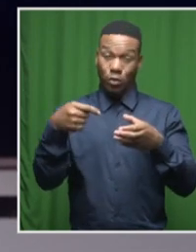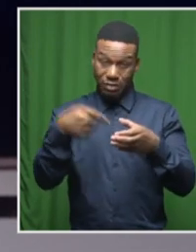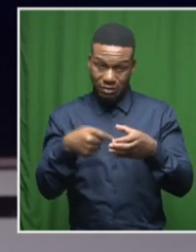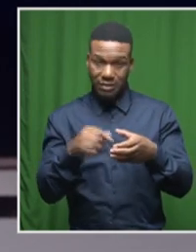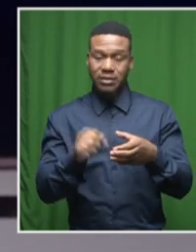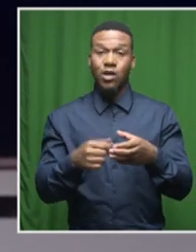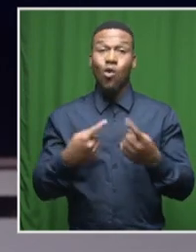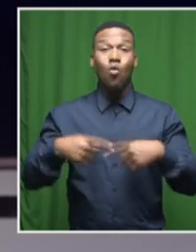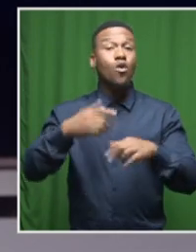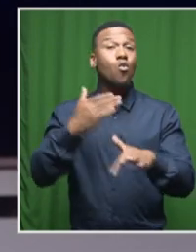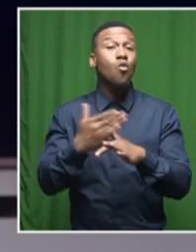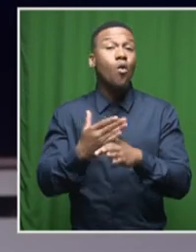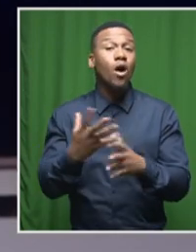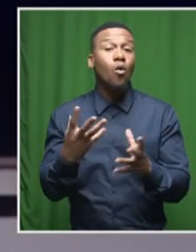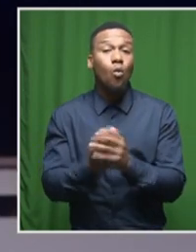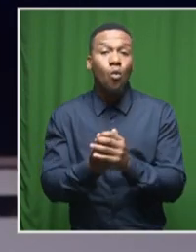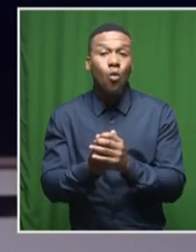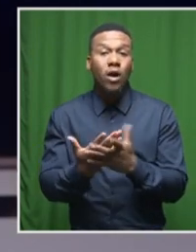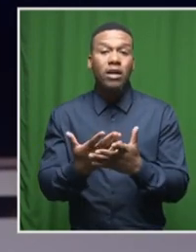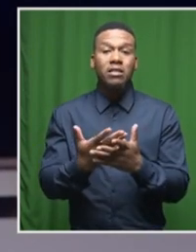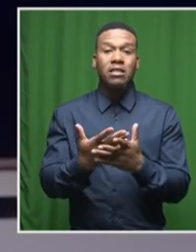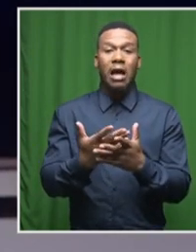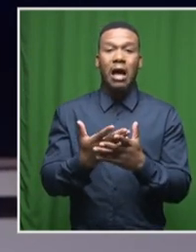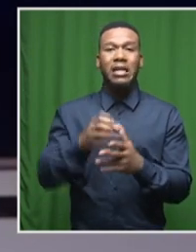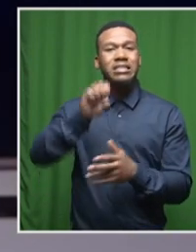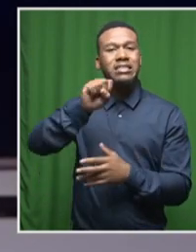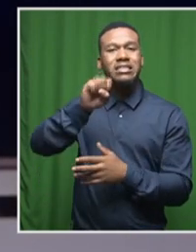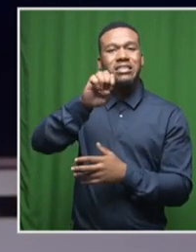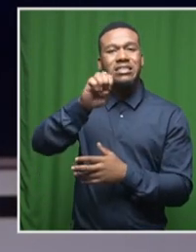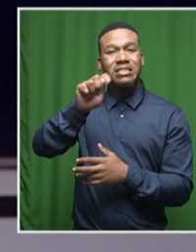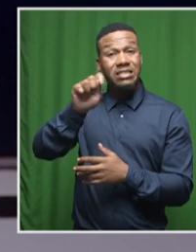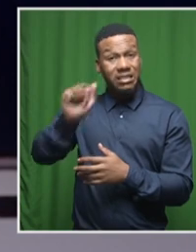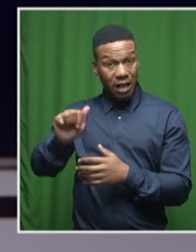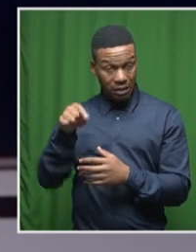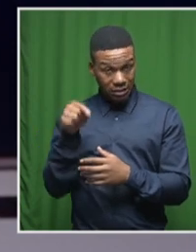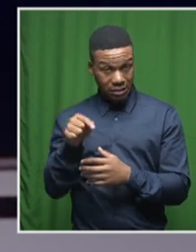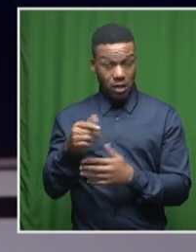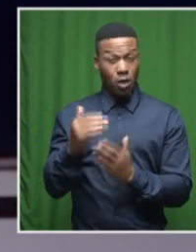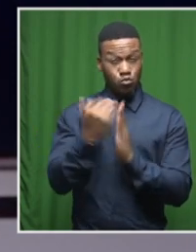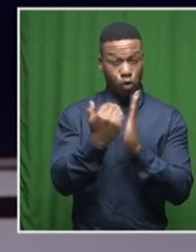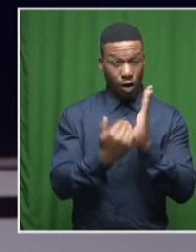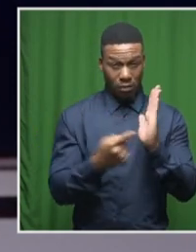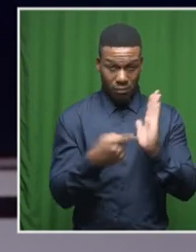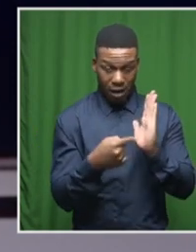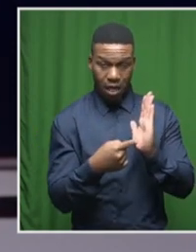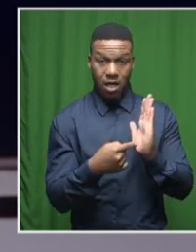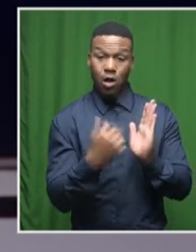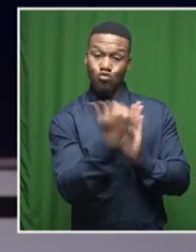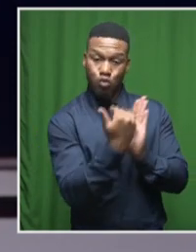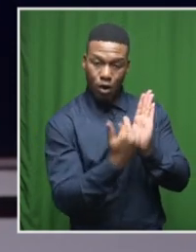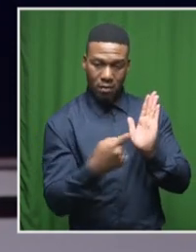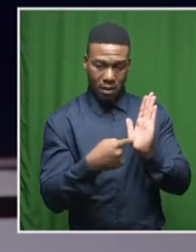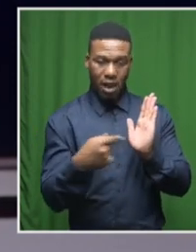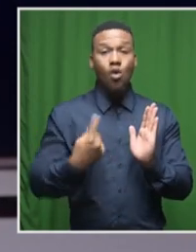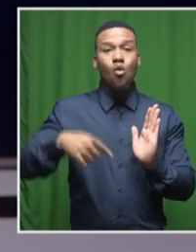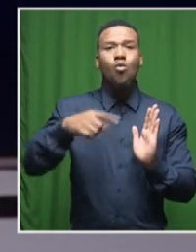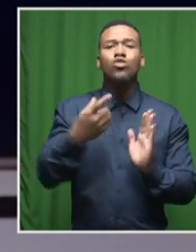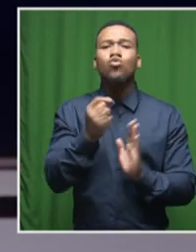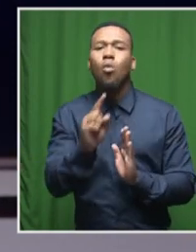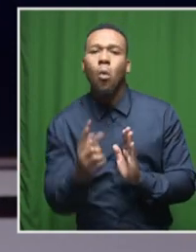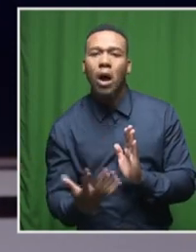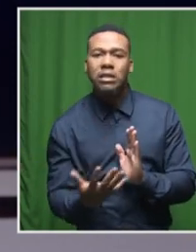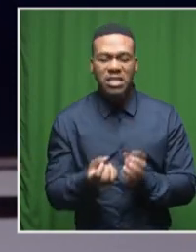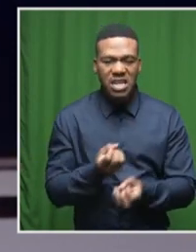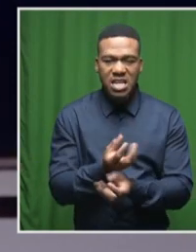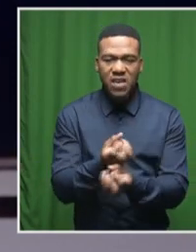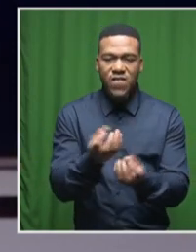Ketseta through our artist program. So through this program, we equip the artists around